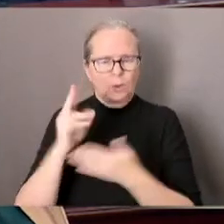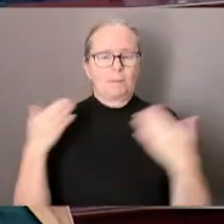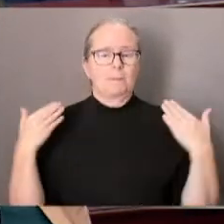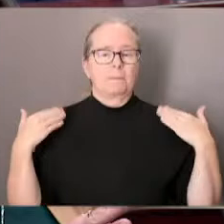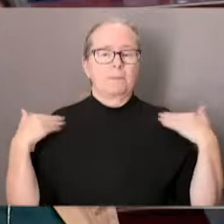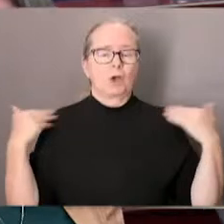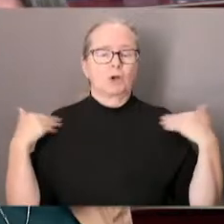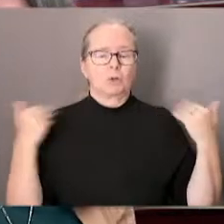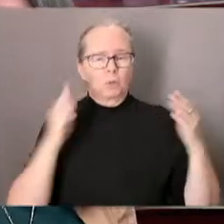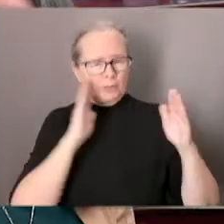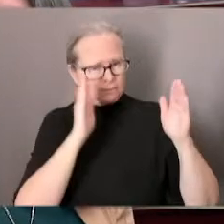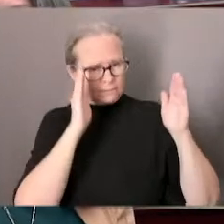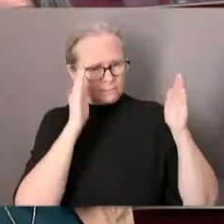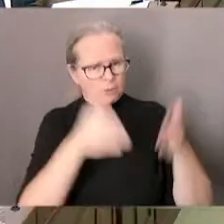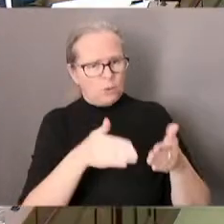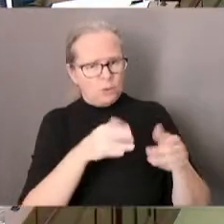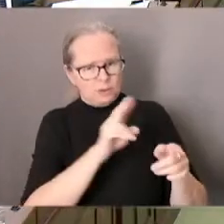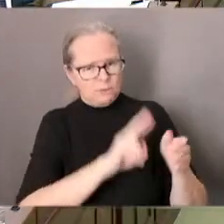proposing